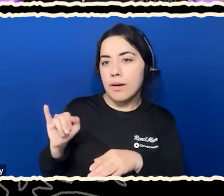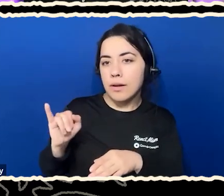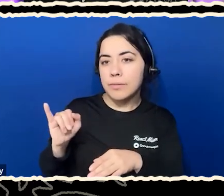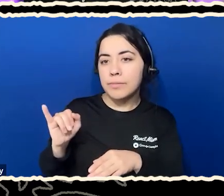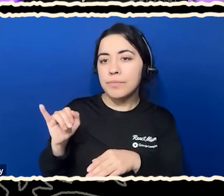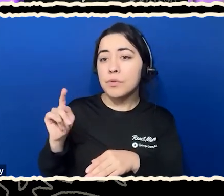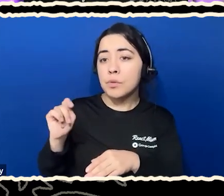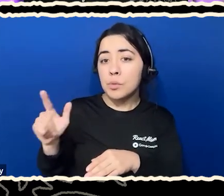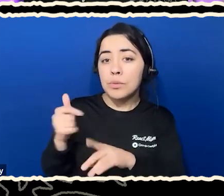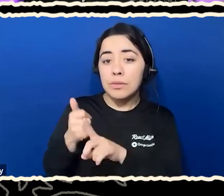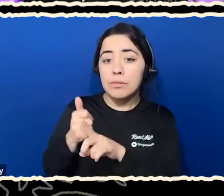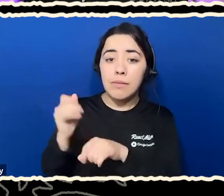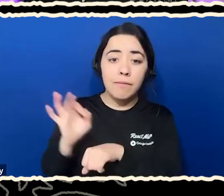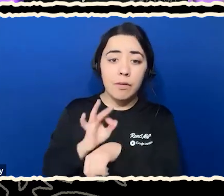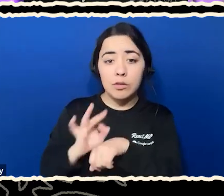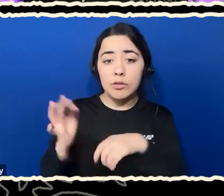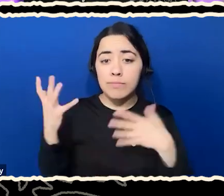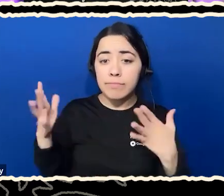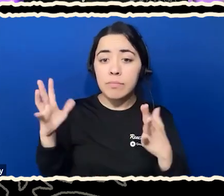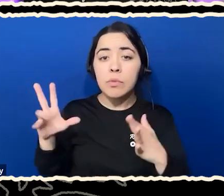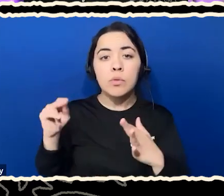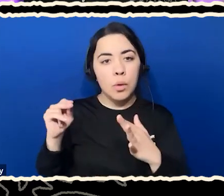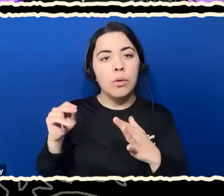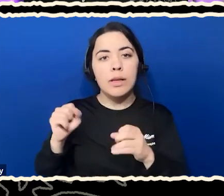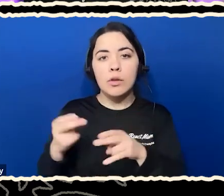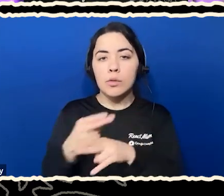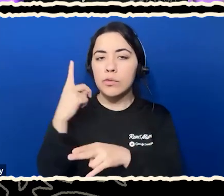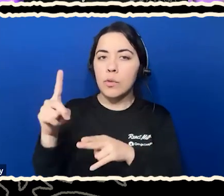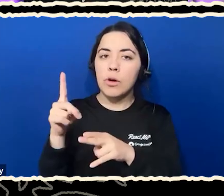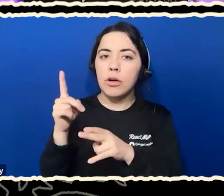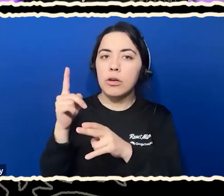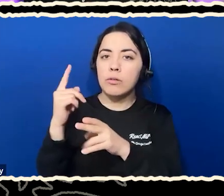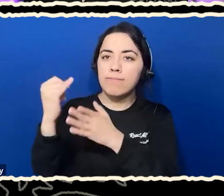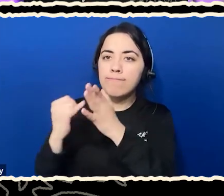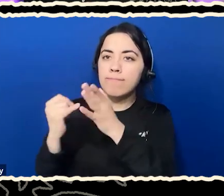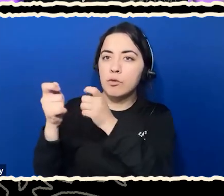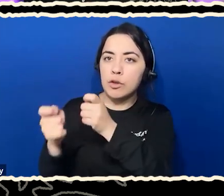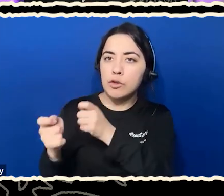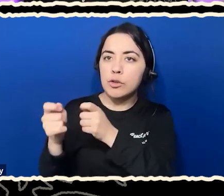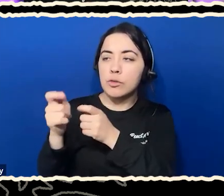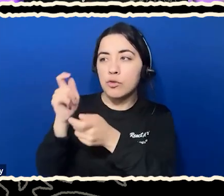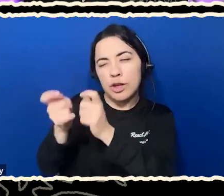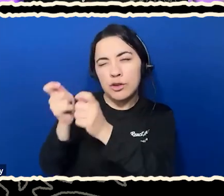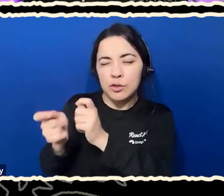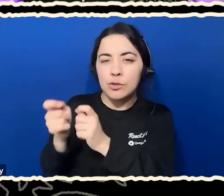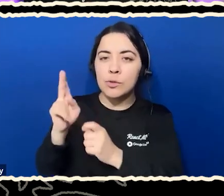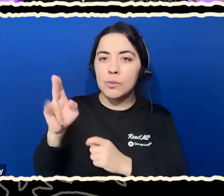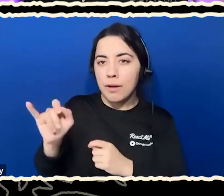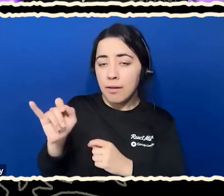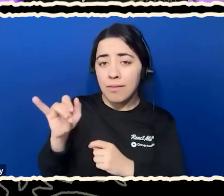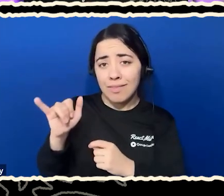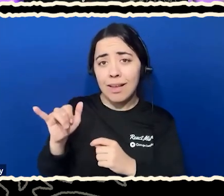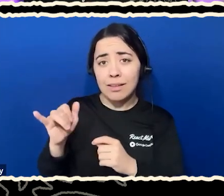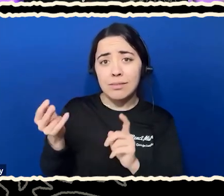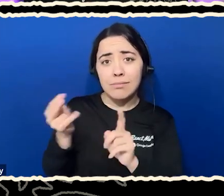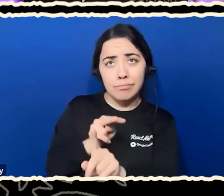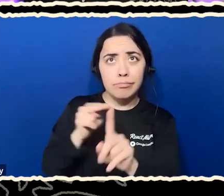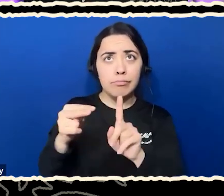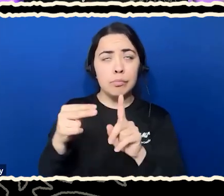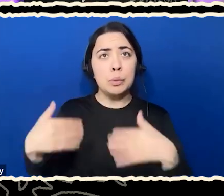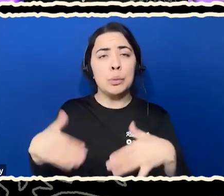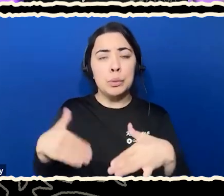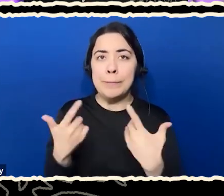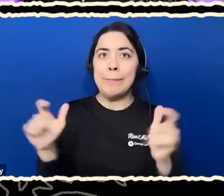not simply function executions, but they could be used for rendering UI. And that's a whole new paradigm shift, because I'm